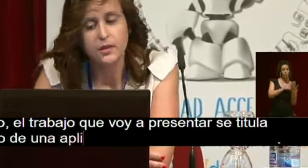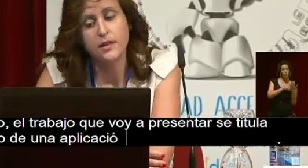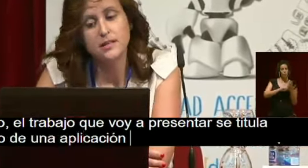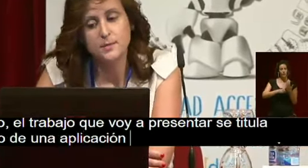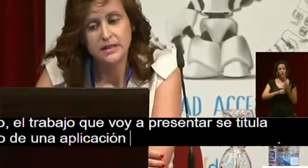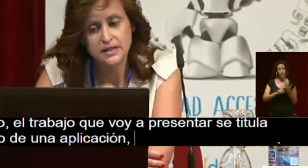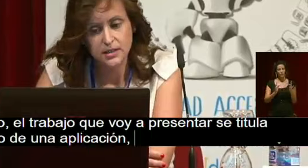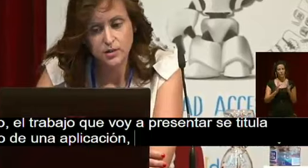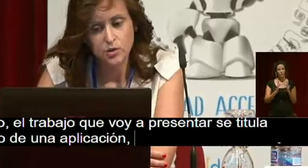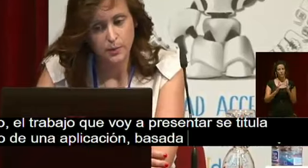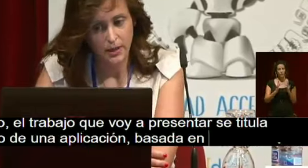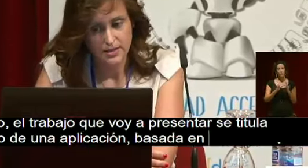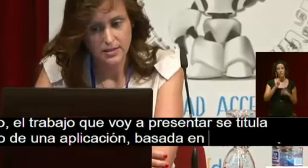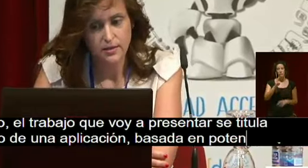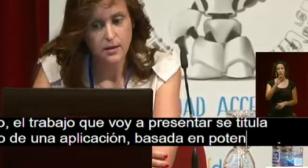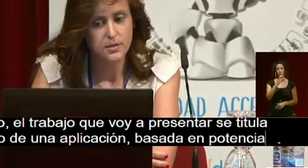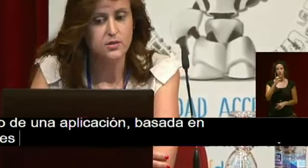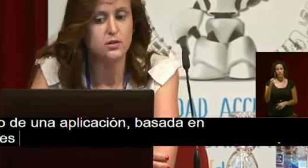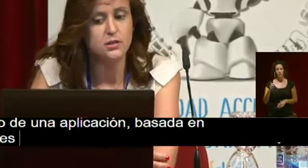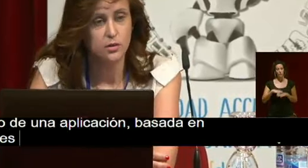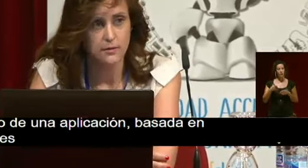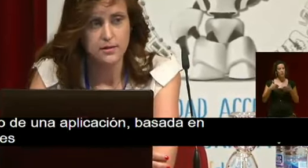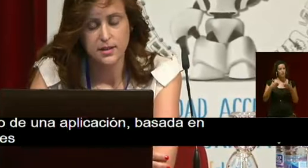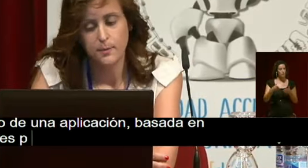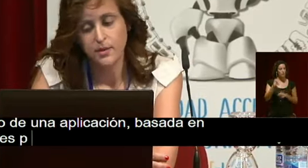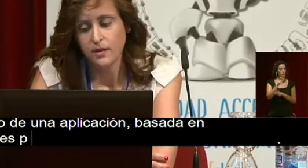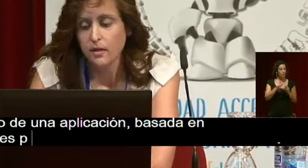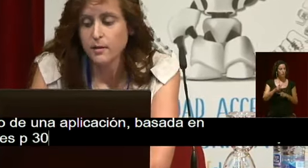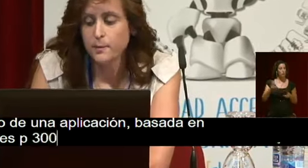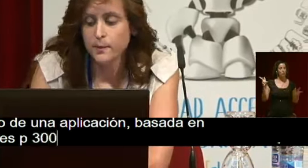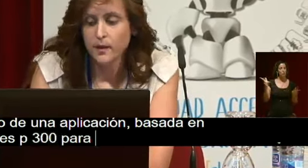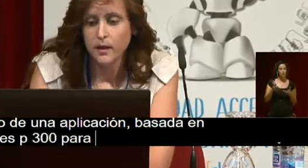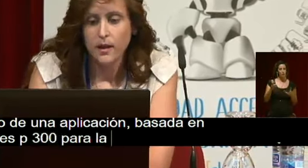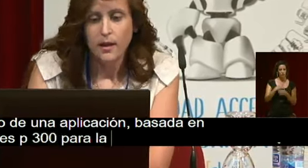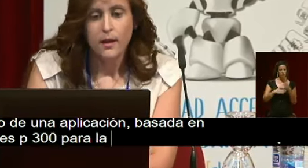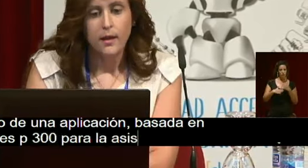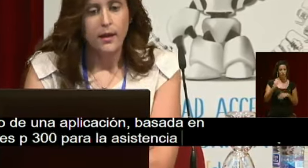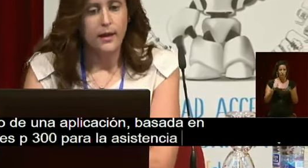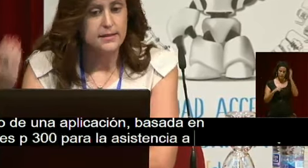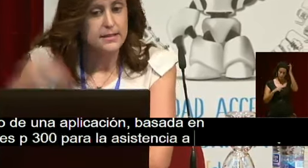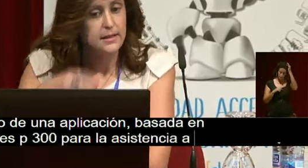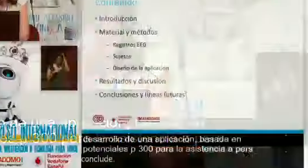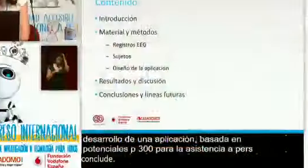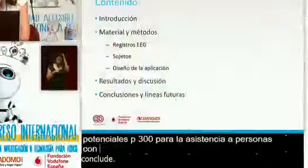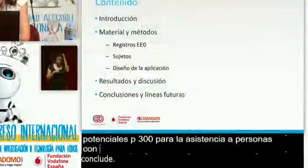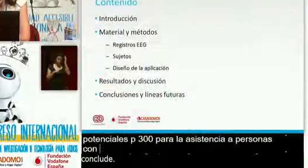entitled Developing an Application on Computer Interface